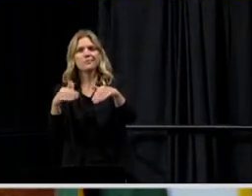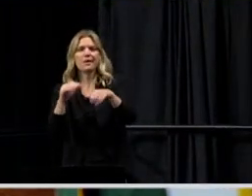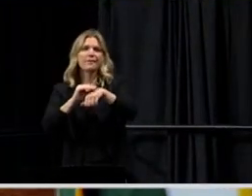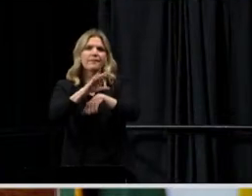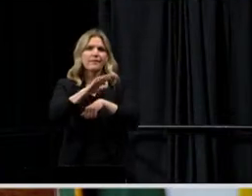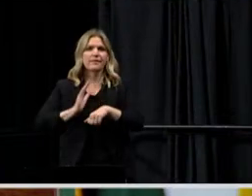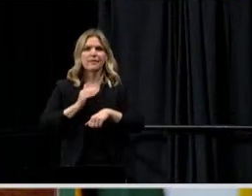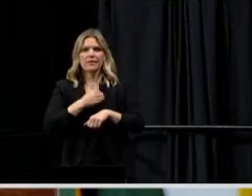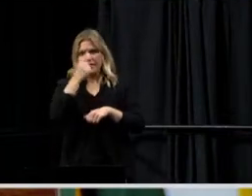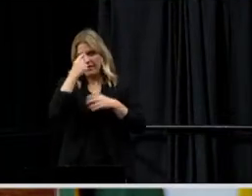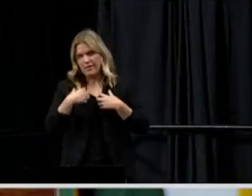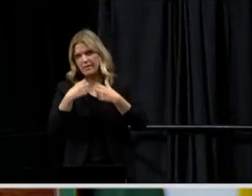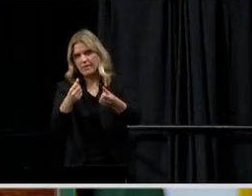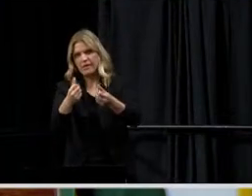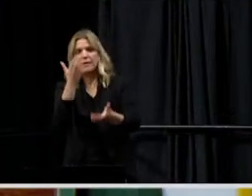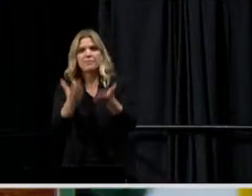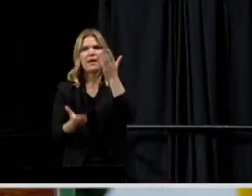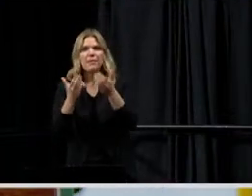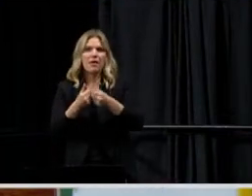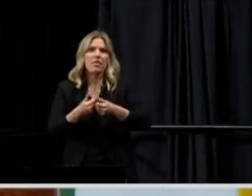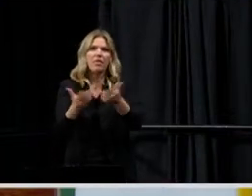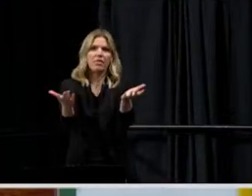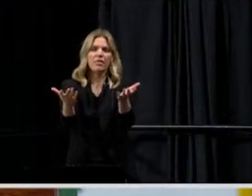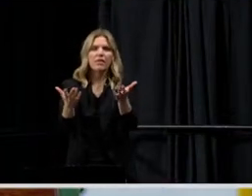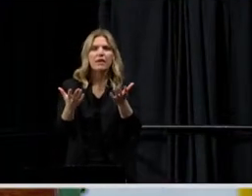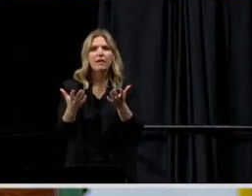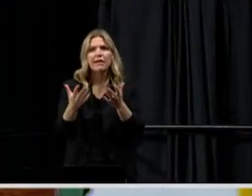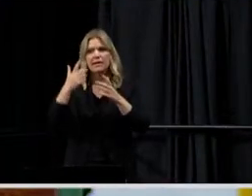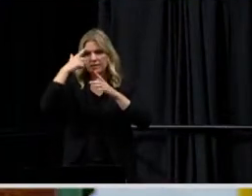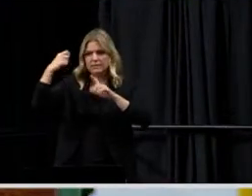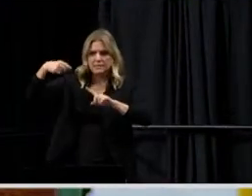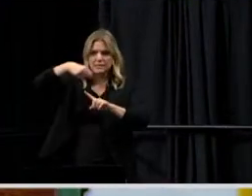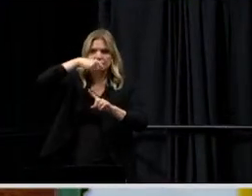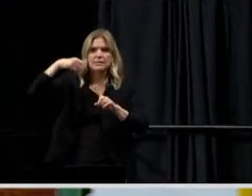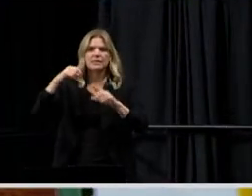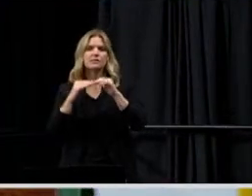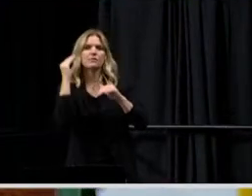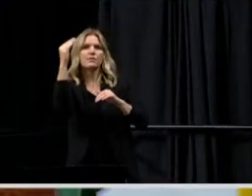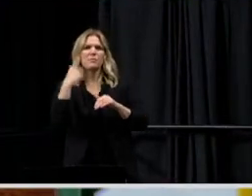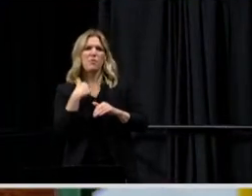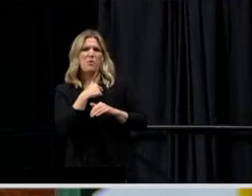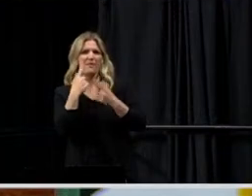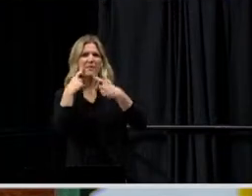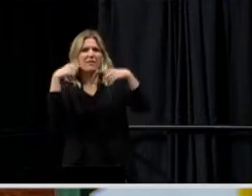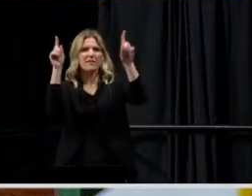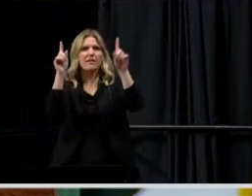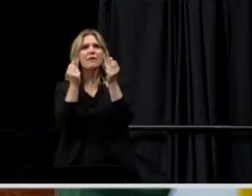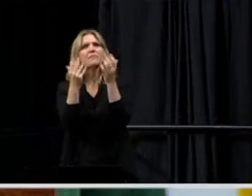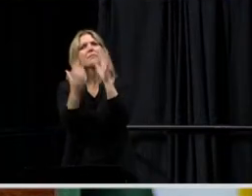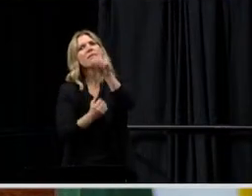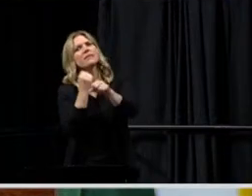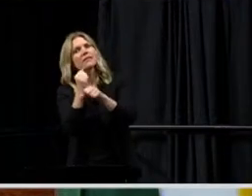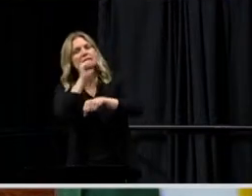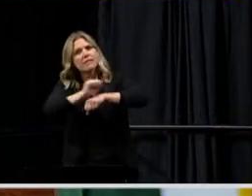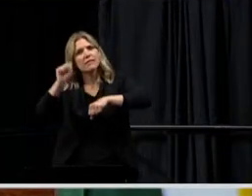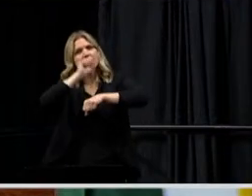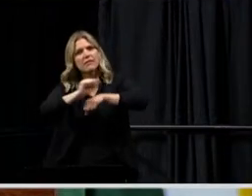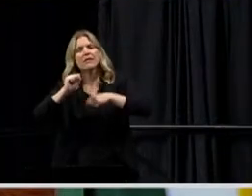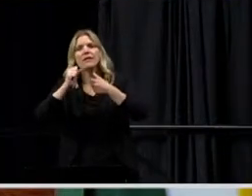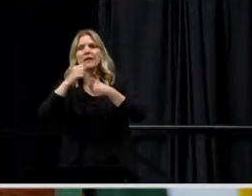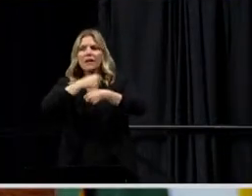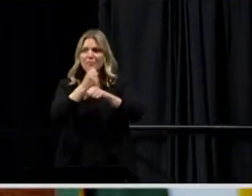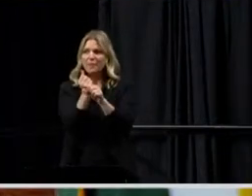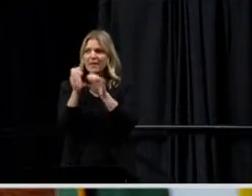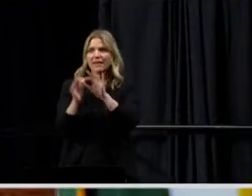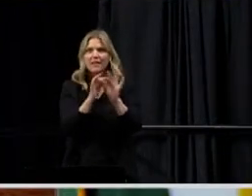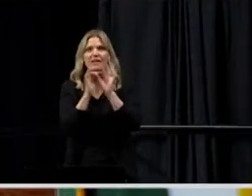health. We may be burned out and overstimulated, but we still made it. Years and years of hard work and building relationships with people we'll